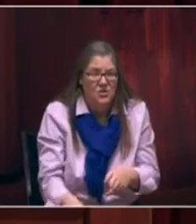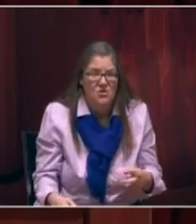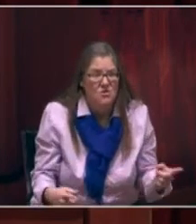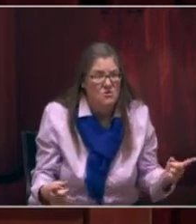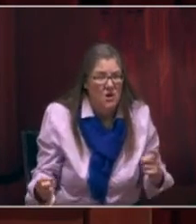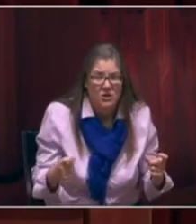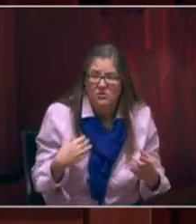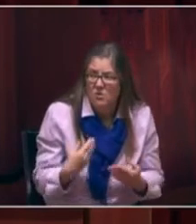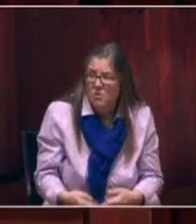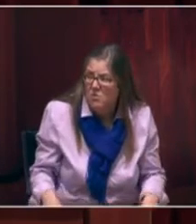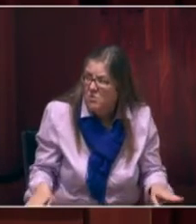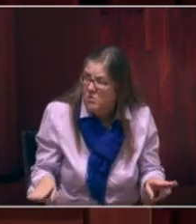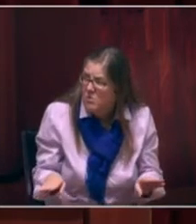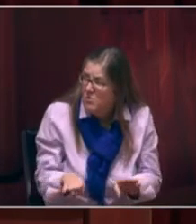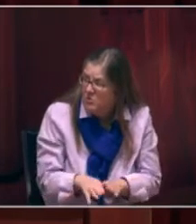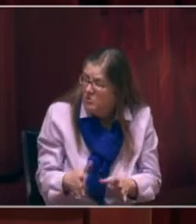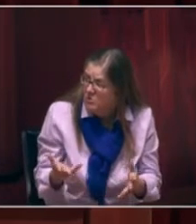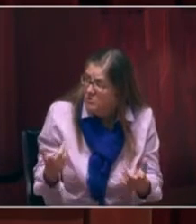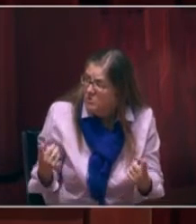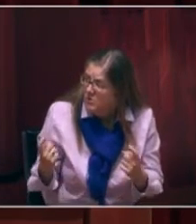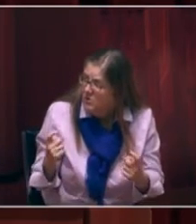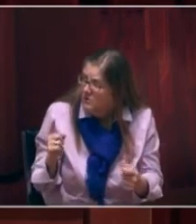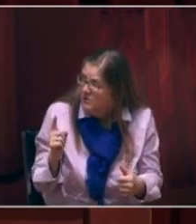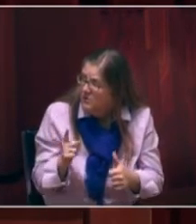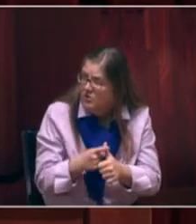adjourn today, I'd be happy to take them.